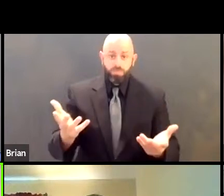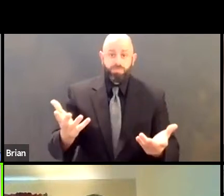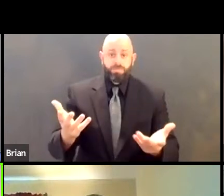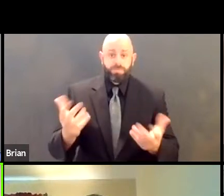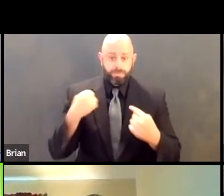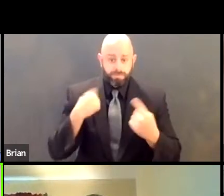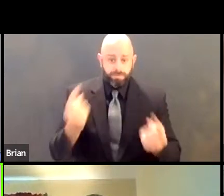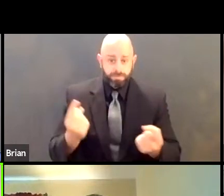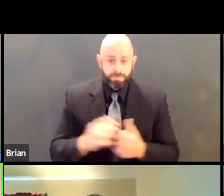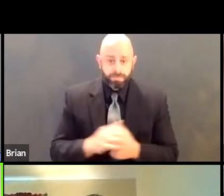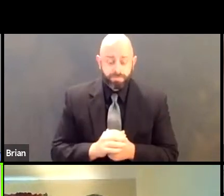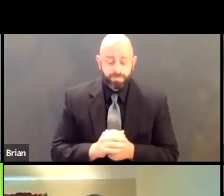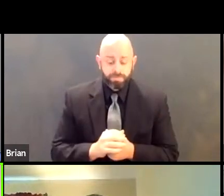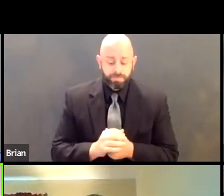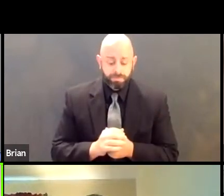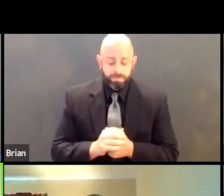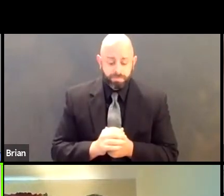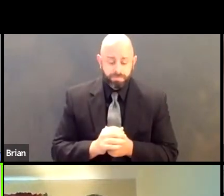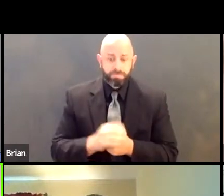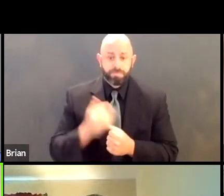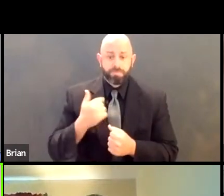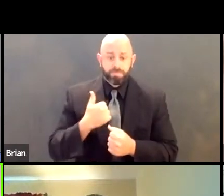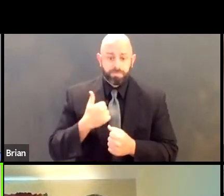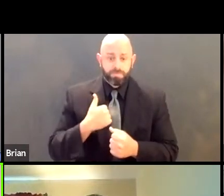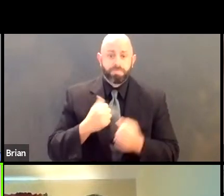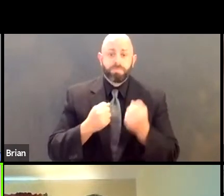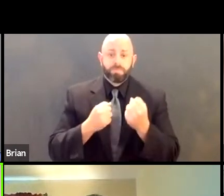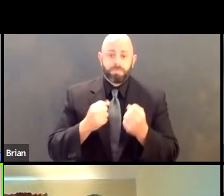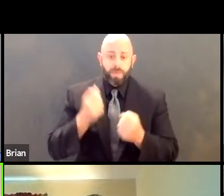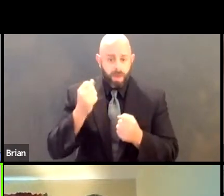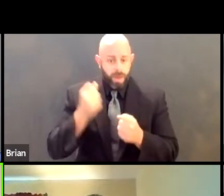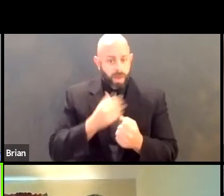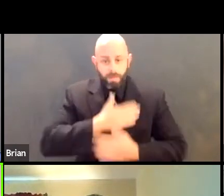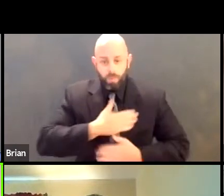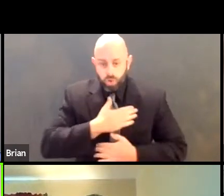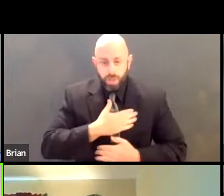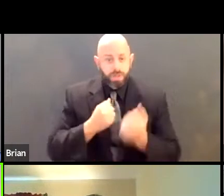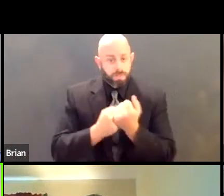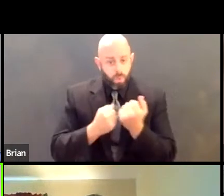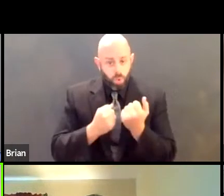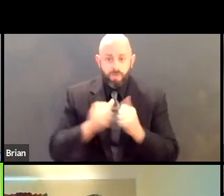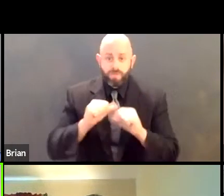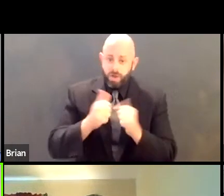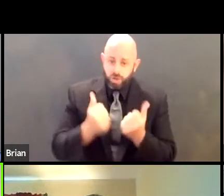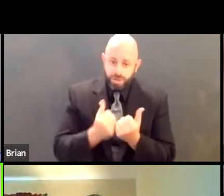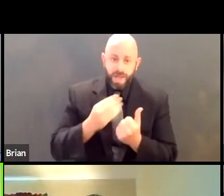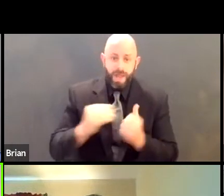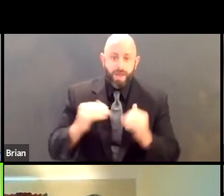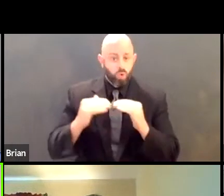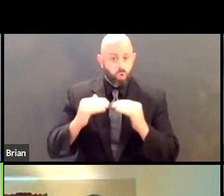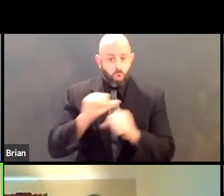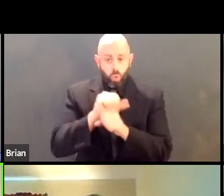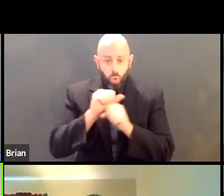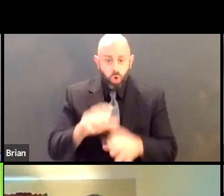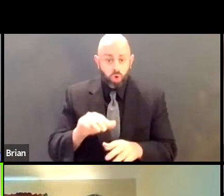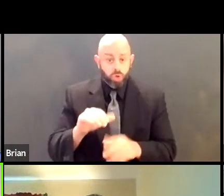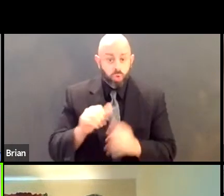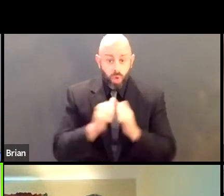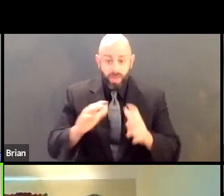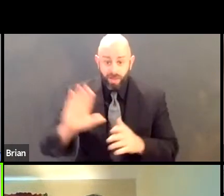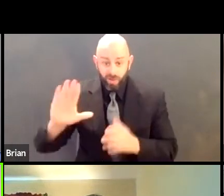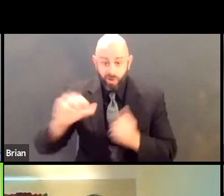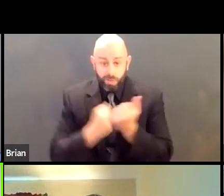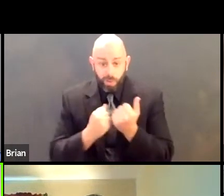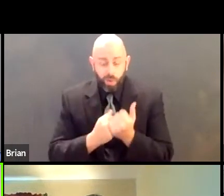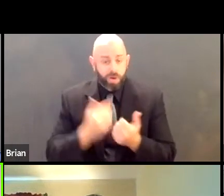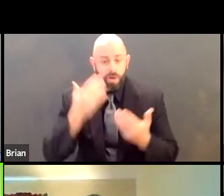If it had not been for the understanding and support there over the years of the agency and management and coworkers, I don't know where I'd be today, to be honest. It's just been made a